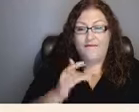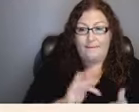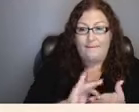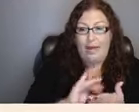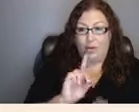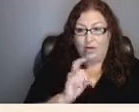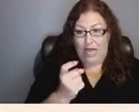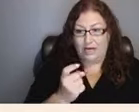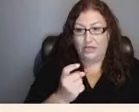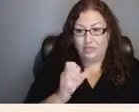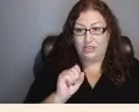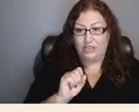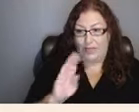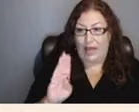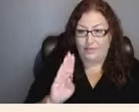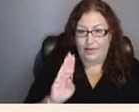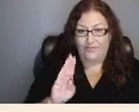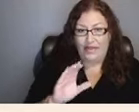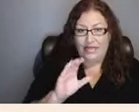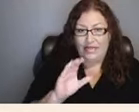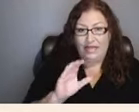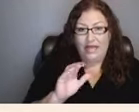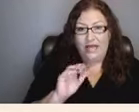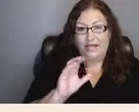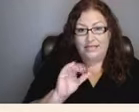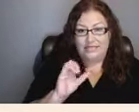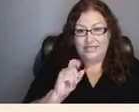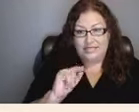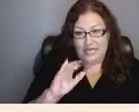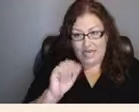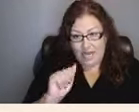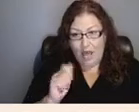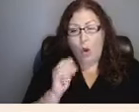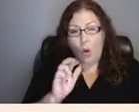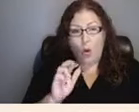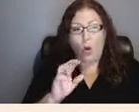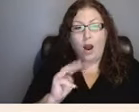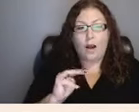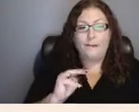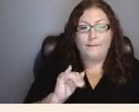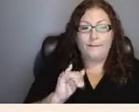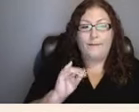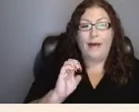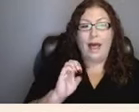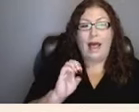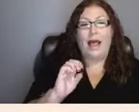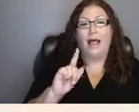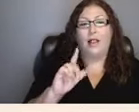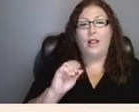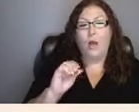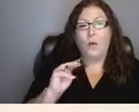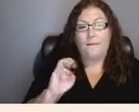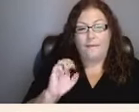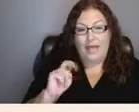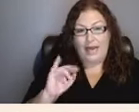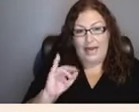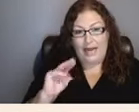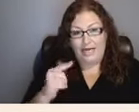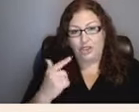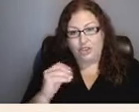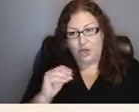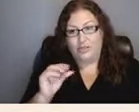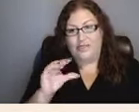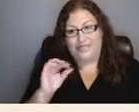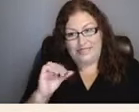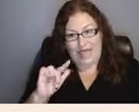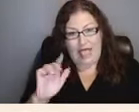of spina bifida cystica or myelomeningocele. Diagnosis is confirmed by